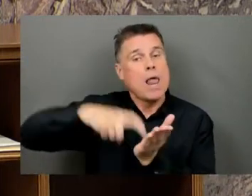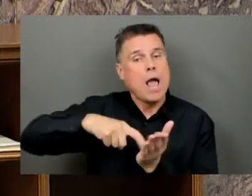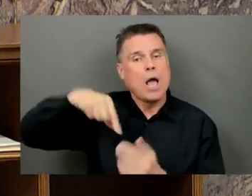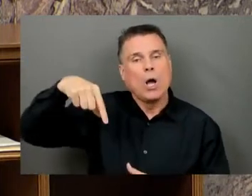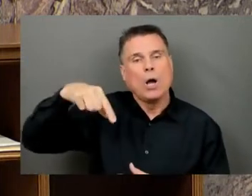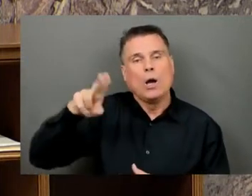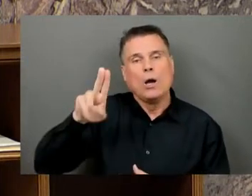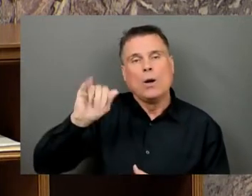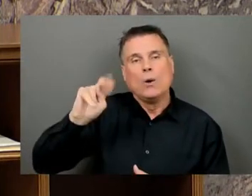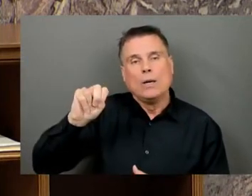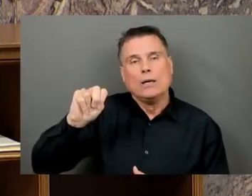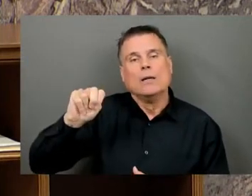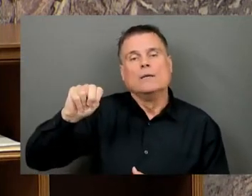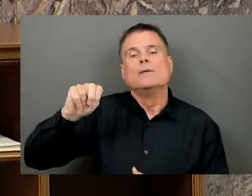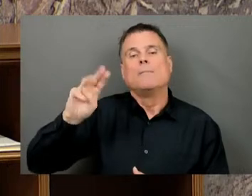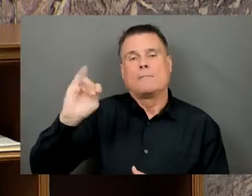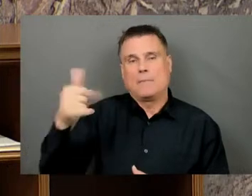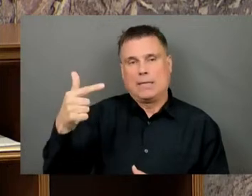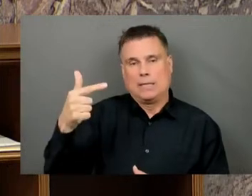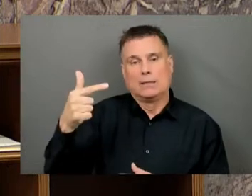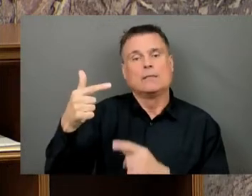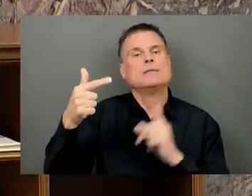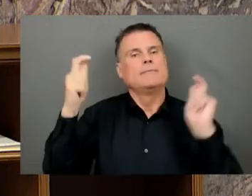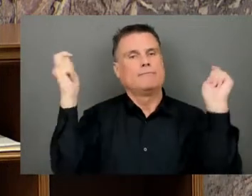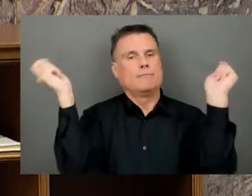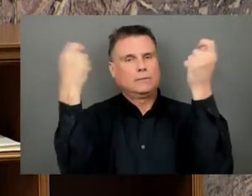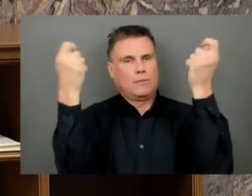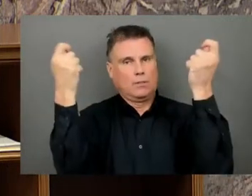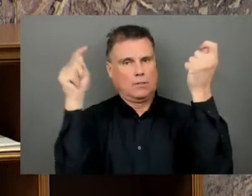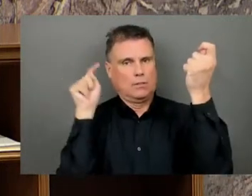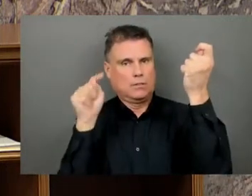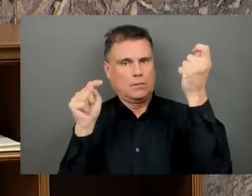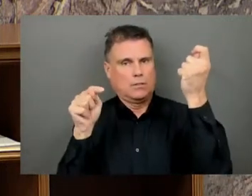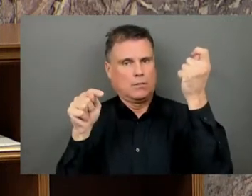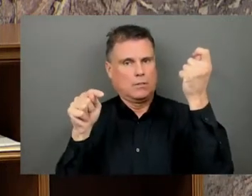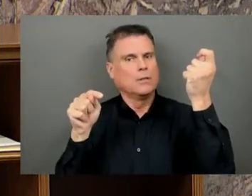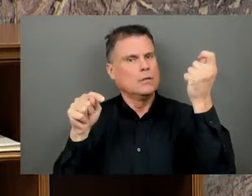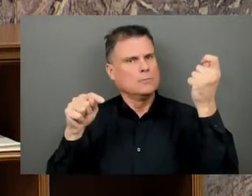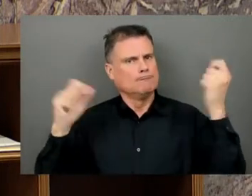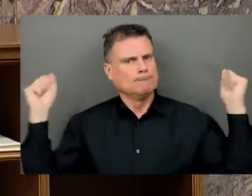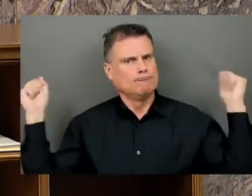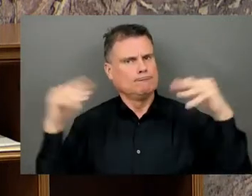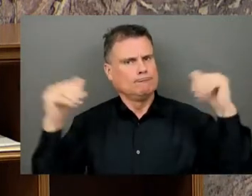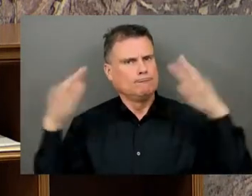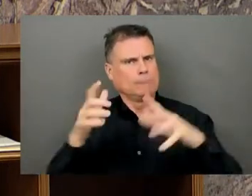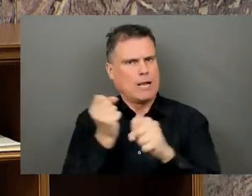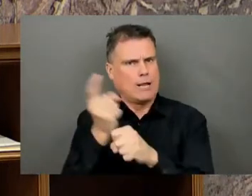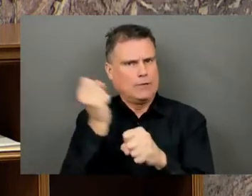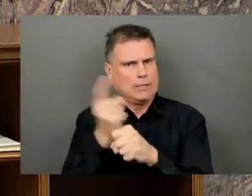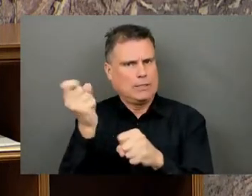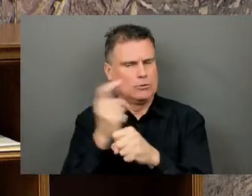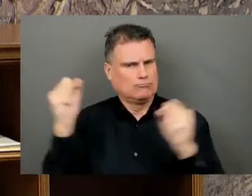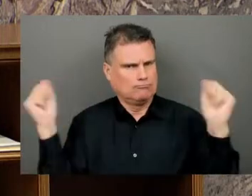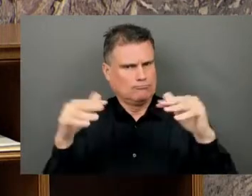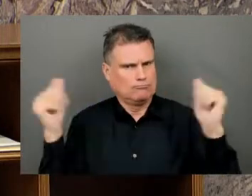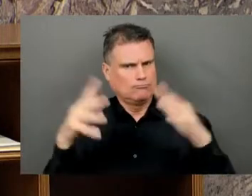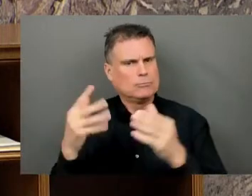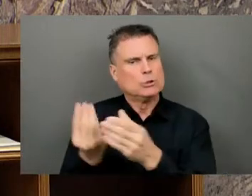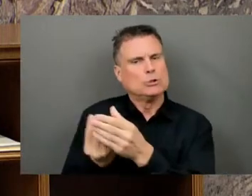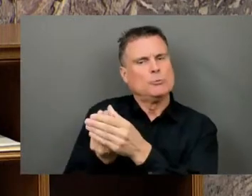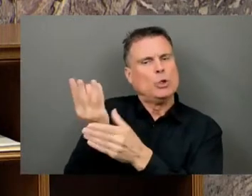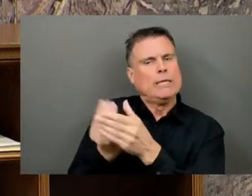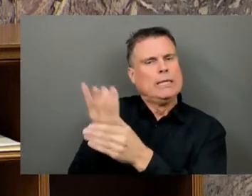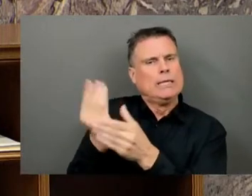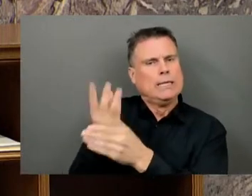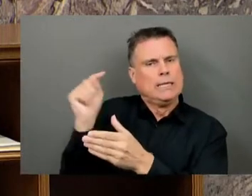communities. Qingming, or Tomb Sweeping Day, observed shortly after the spring equinox, is a time